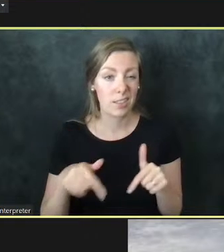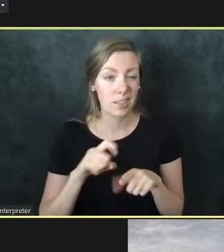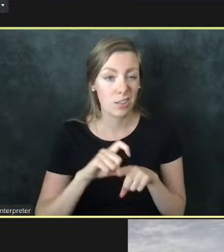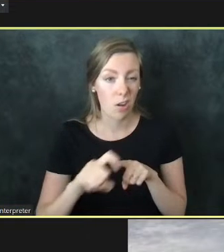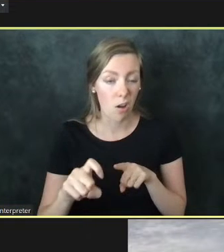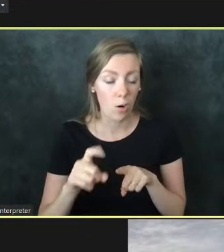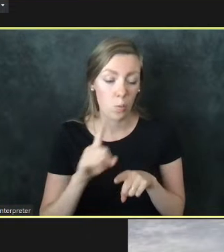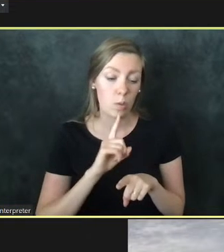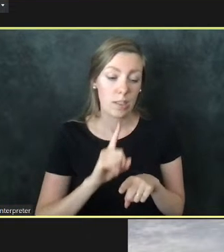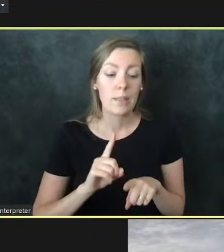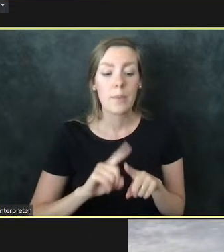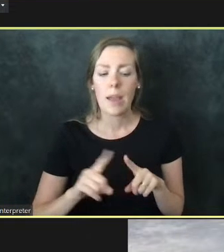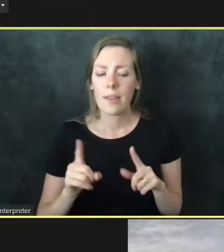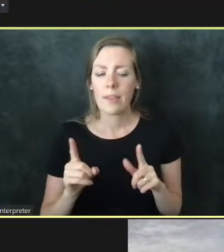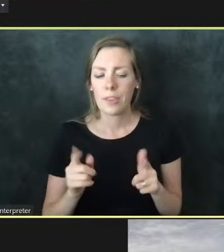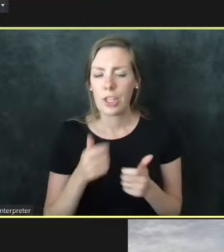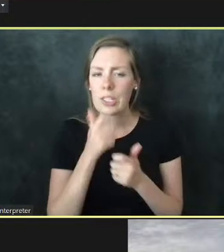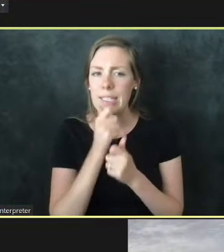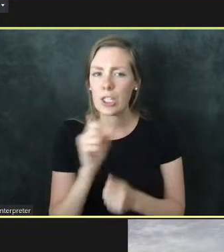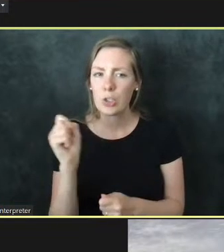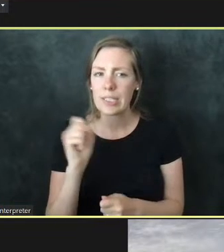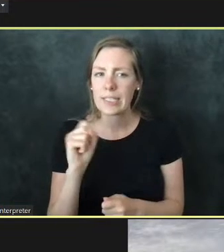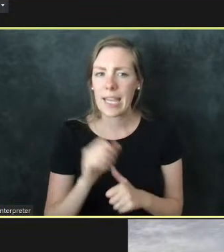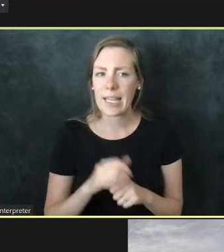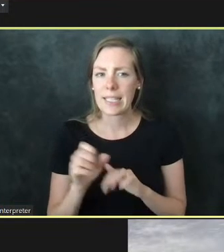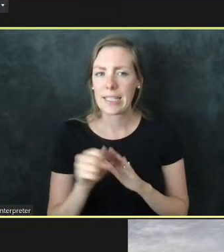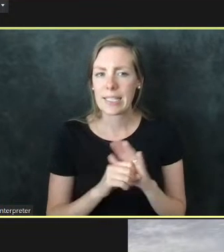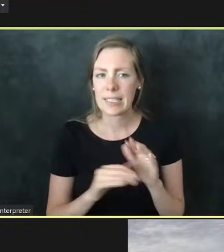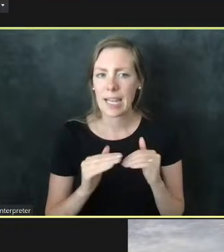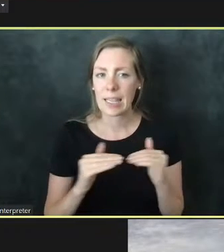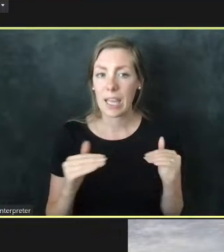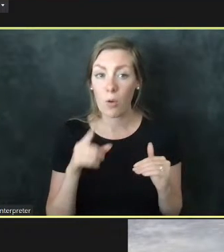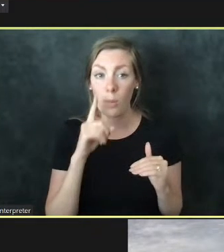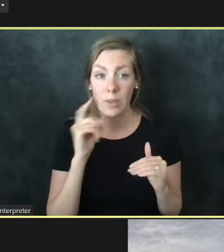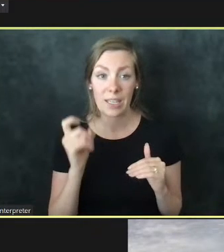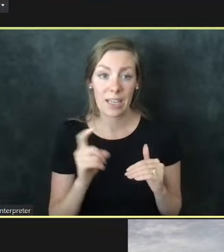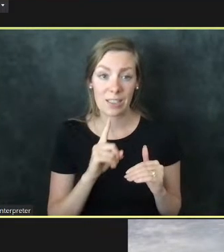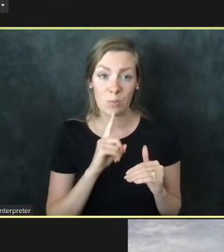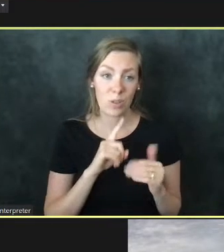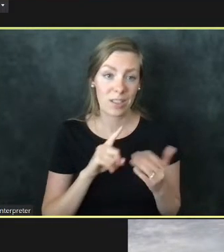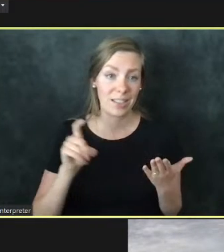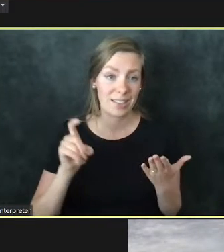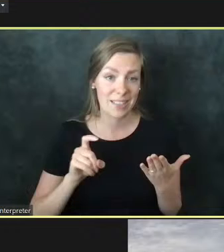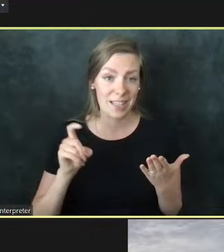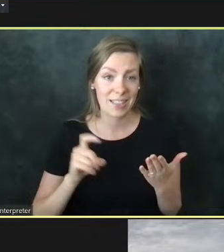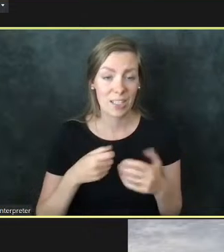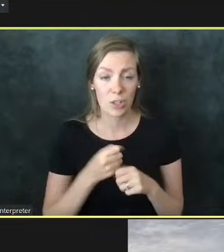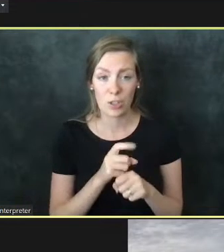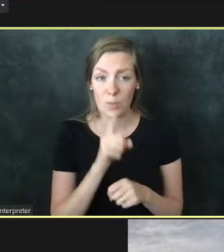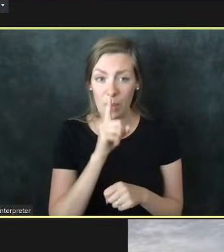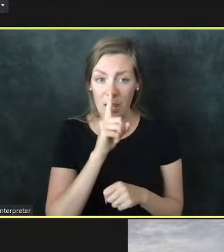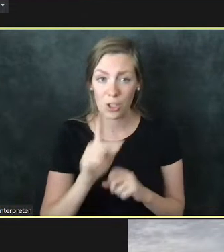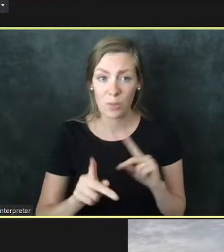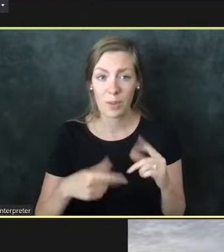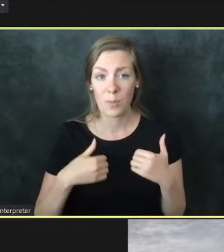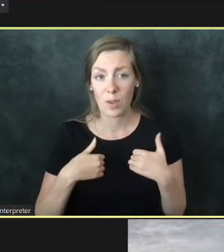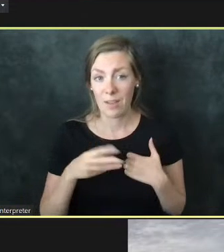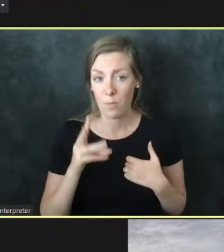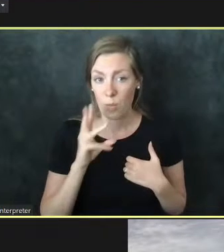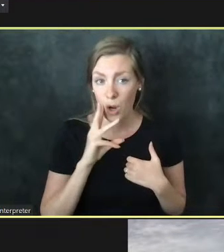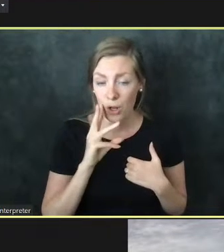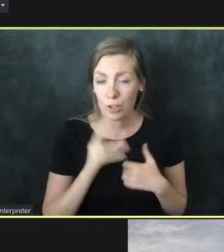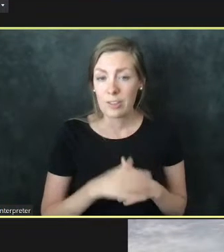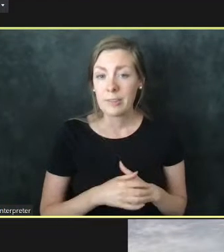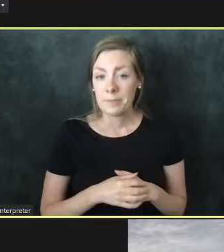ah, there's definitely tecnología increased para ganar agua más allá de lo que necesitan. it's really necessary to make sure that people Tiene que have estar water con el and Estado